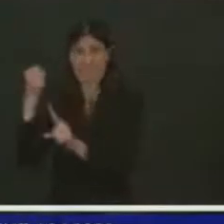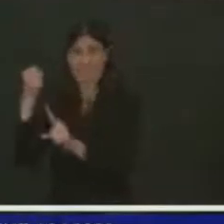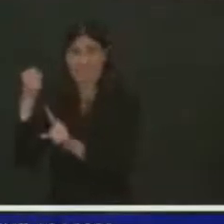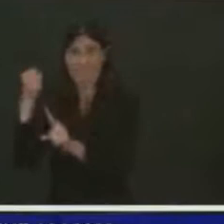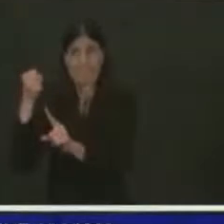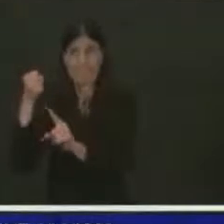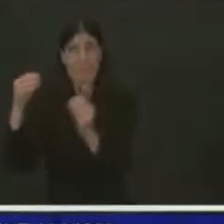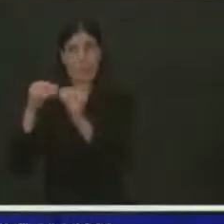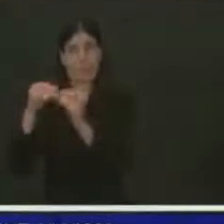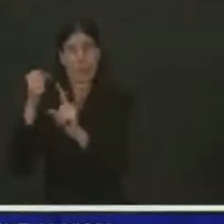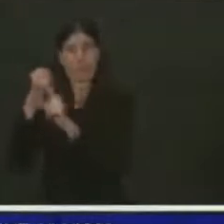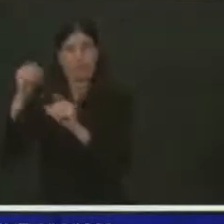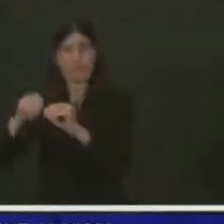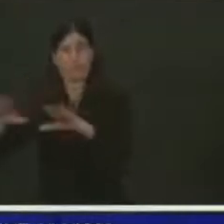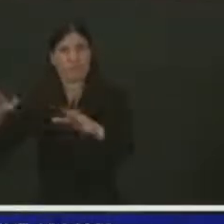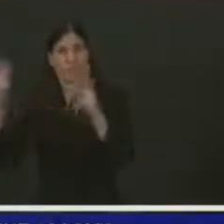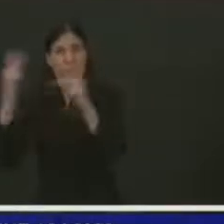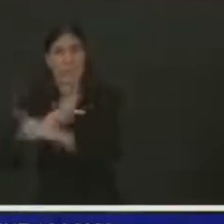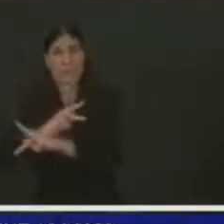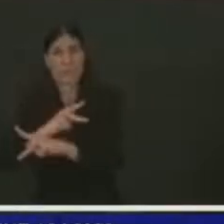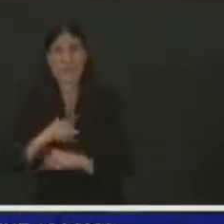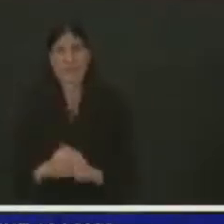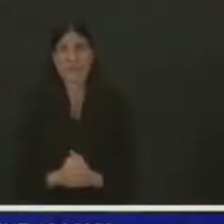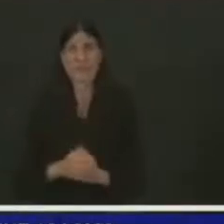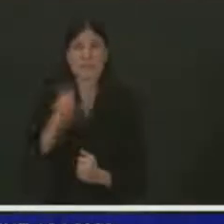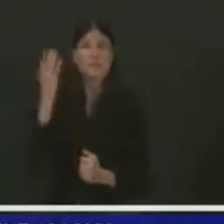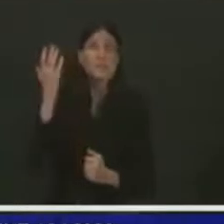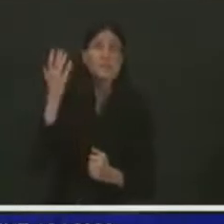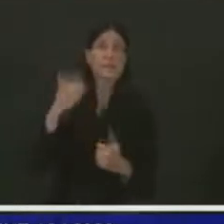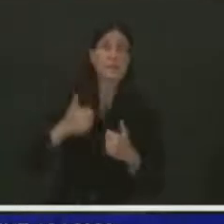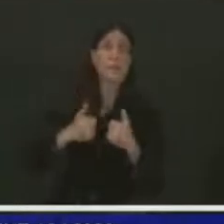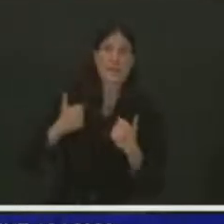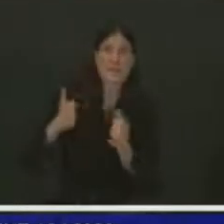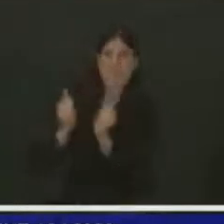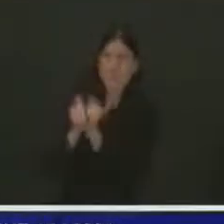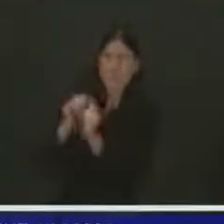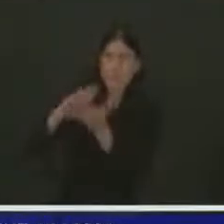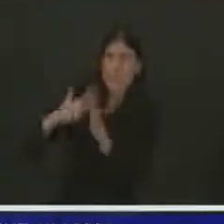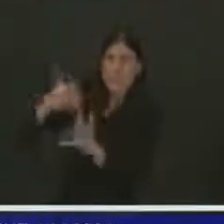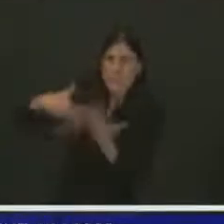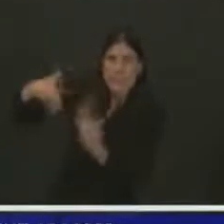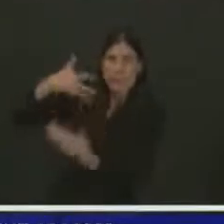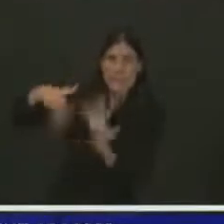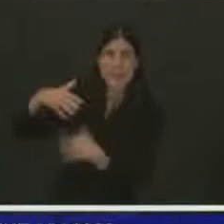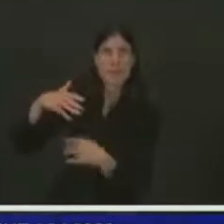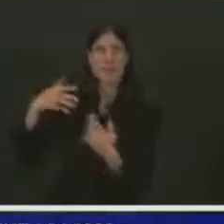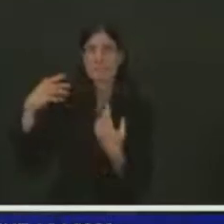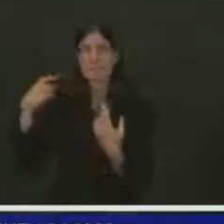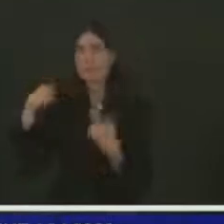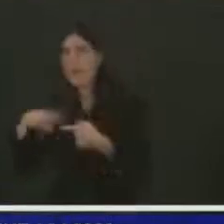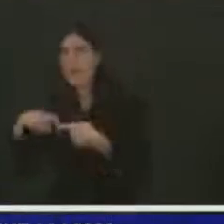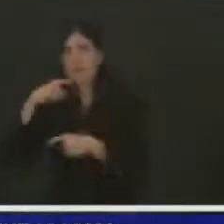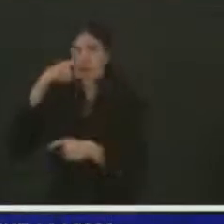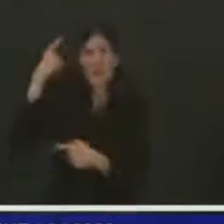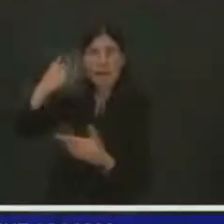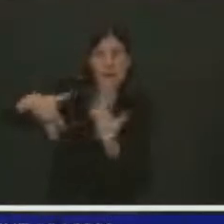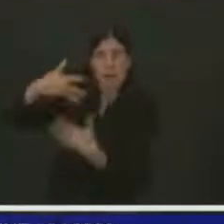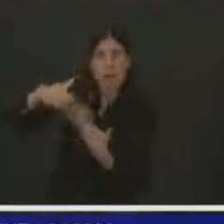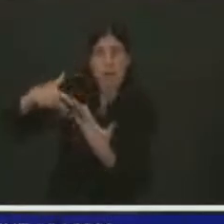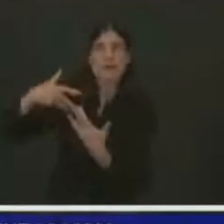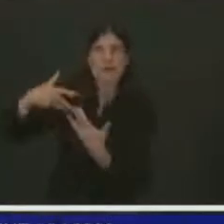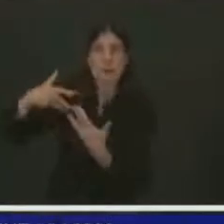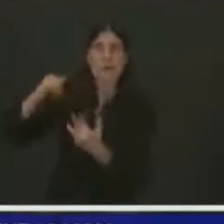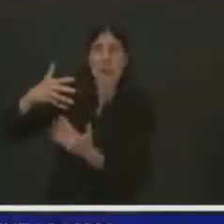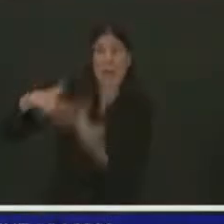communities that are more densely populated and where there are communities of color are more exposed. So it is